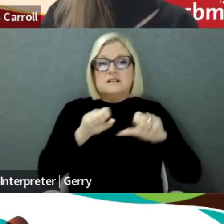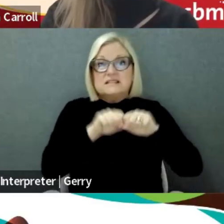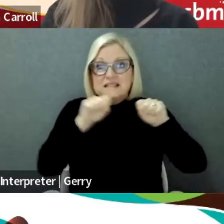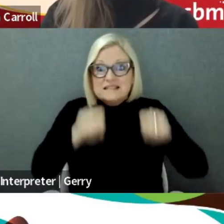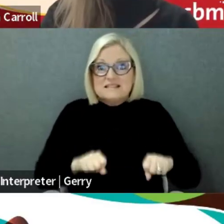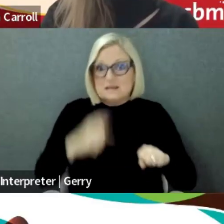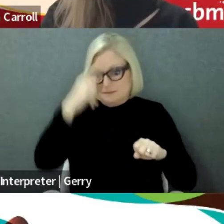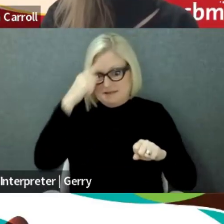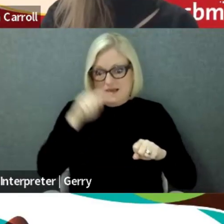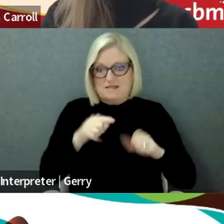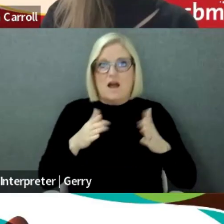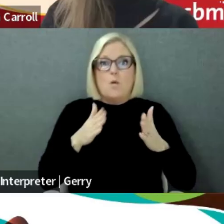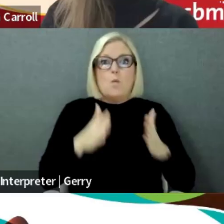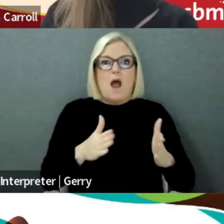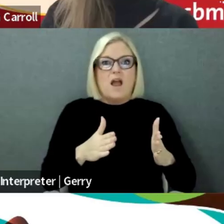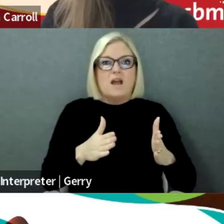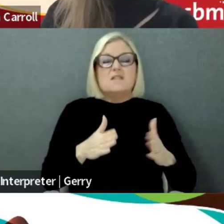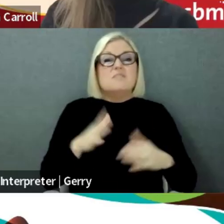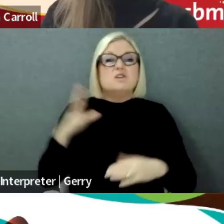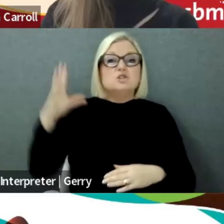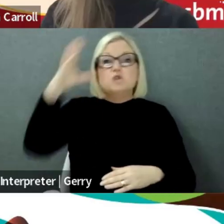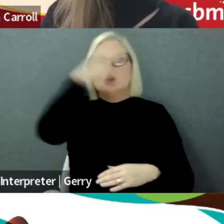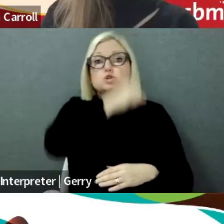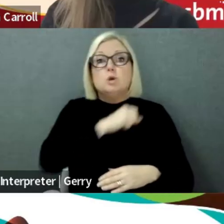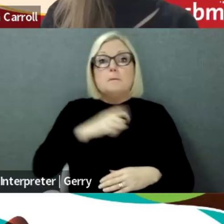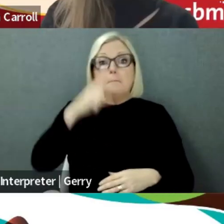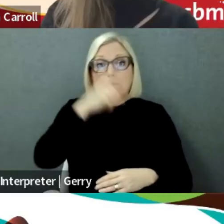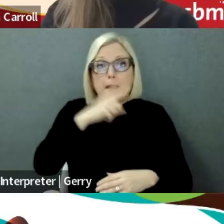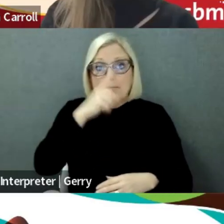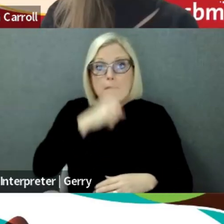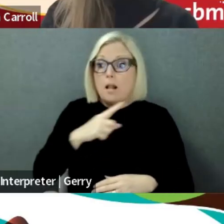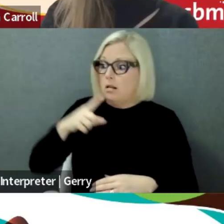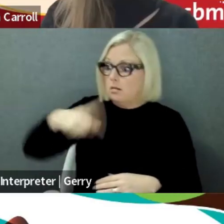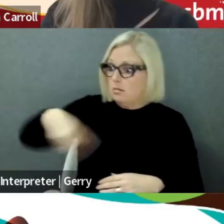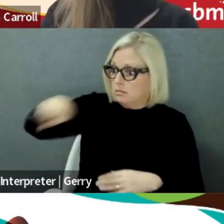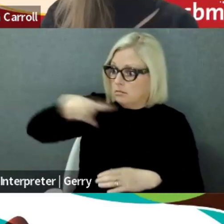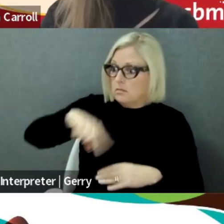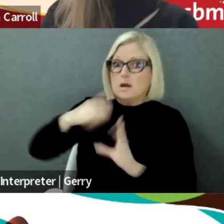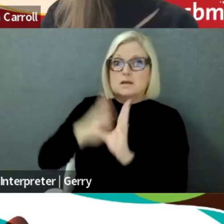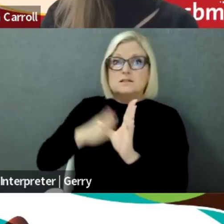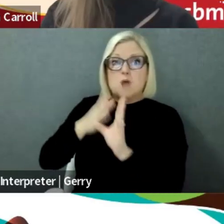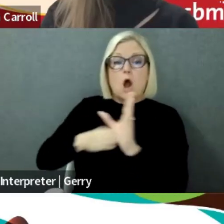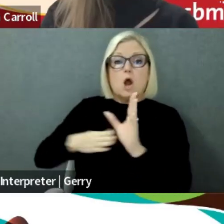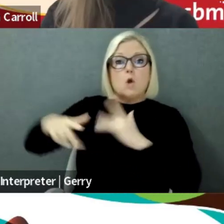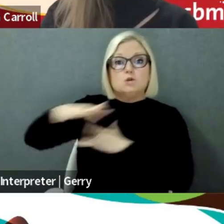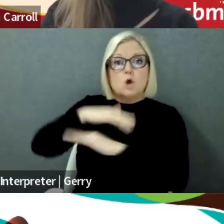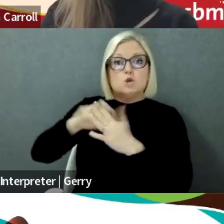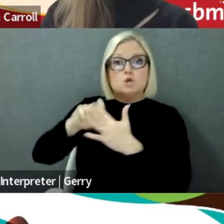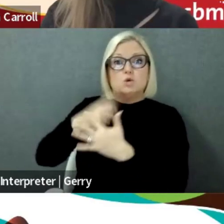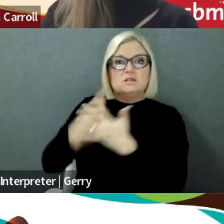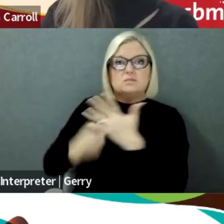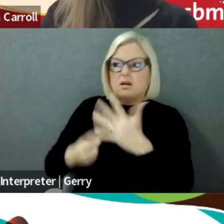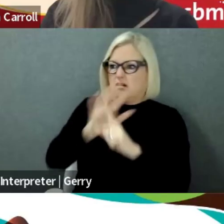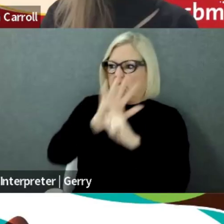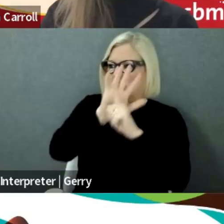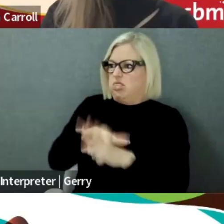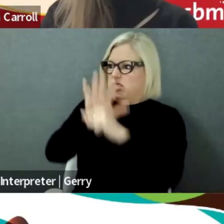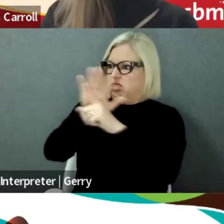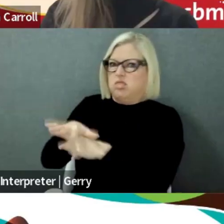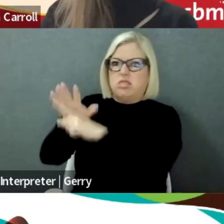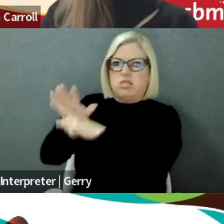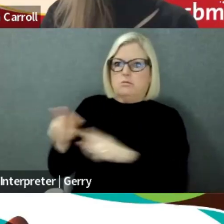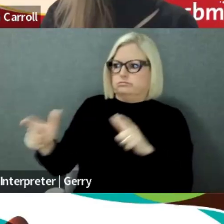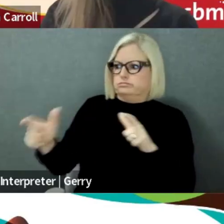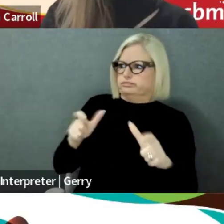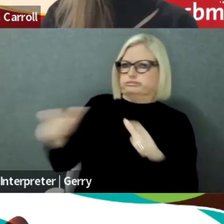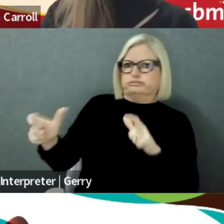psychosocial disabilities as people who need to be controlled, protected, fixed, instead of recognizing them as